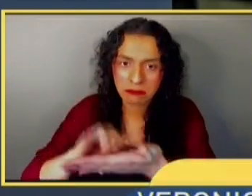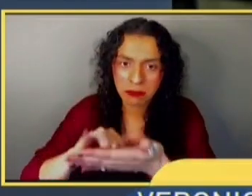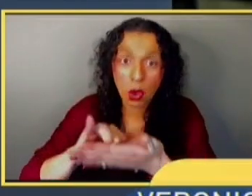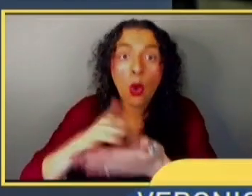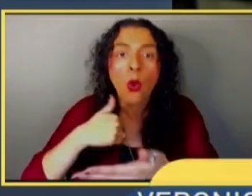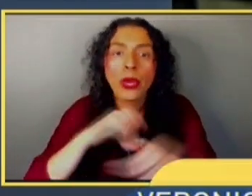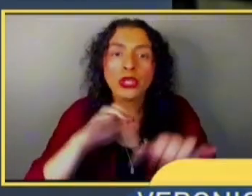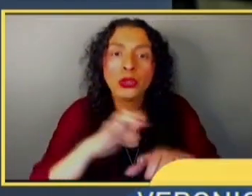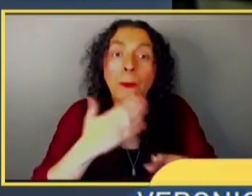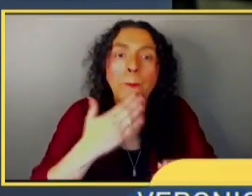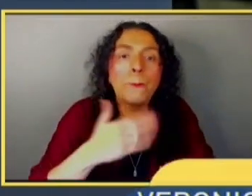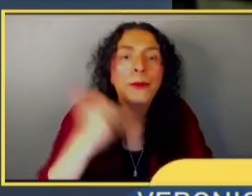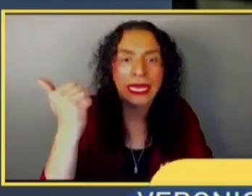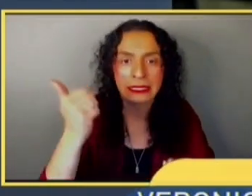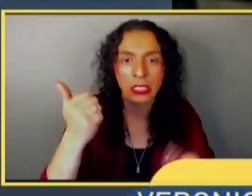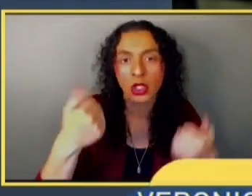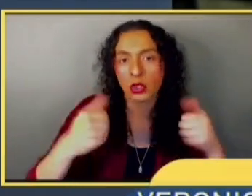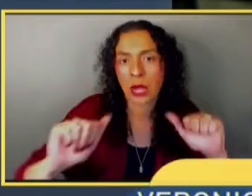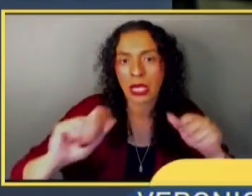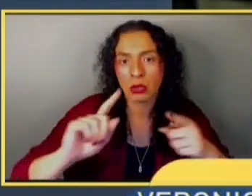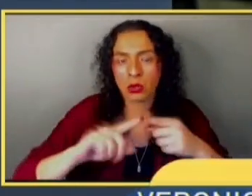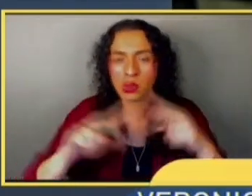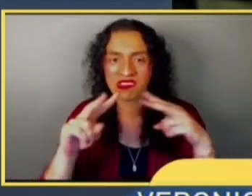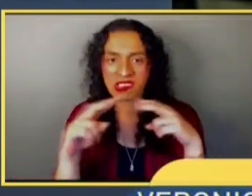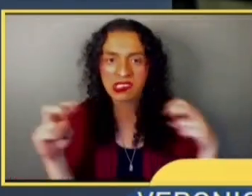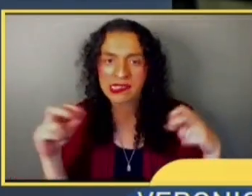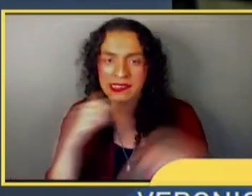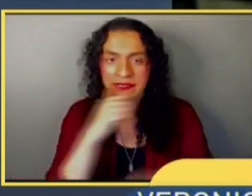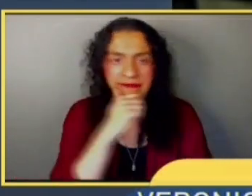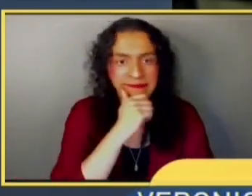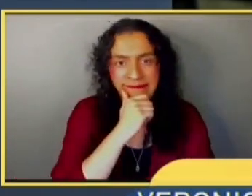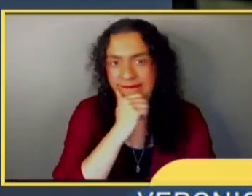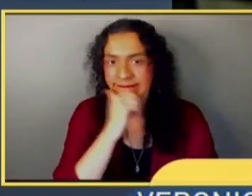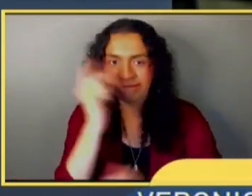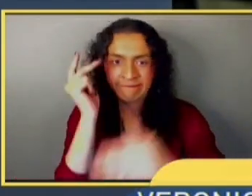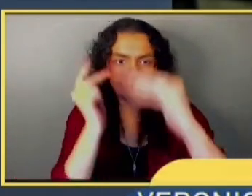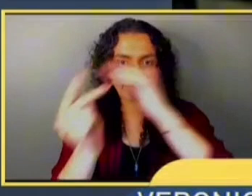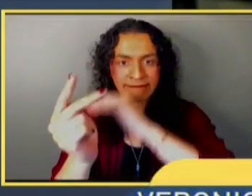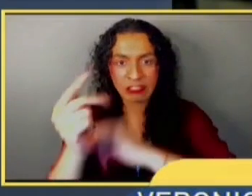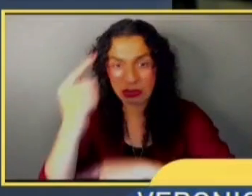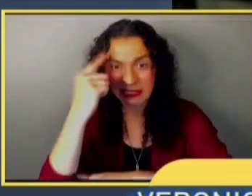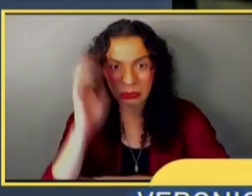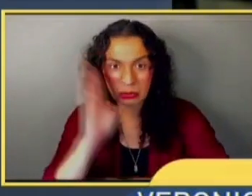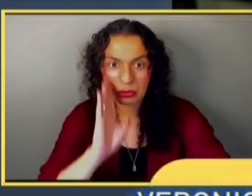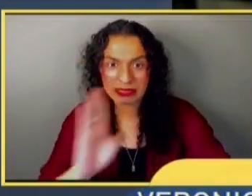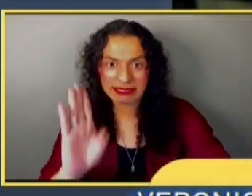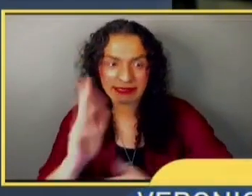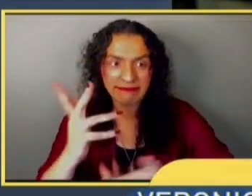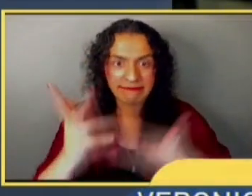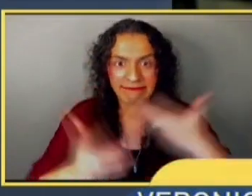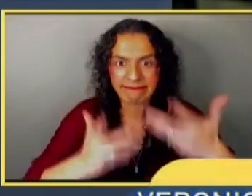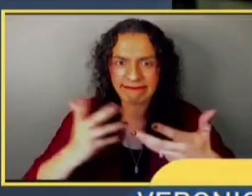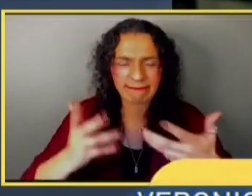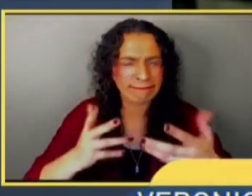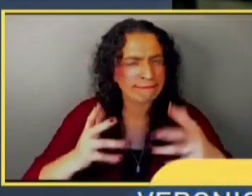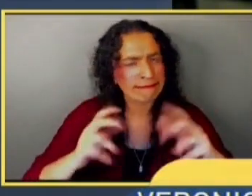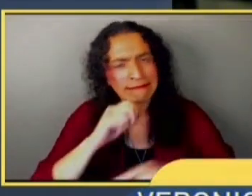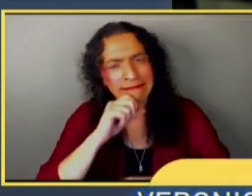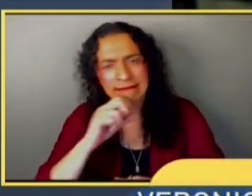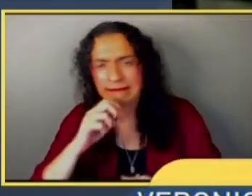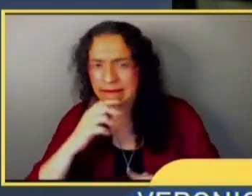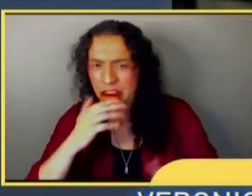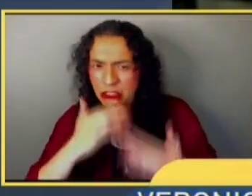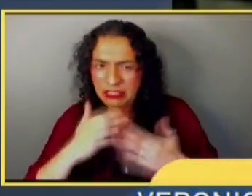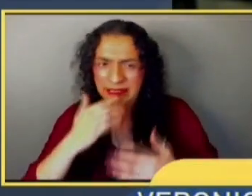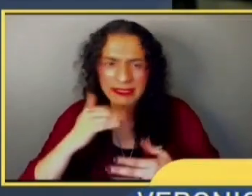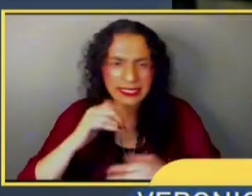our crystal ball and say, is this person somebody who might have a shot if they're given supports and opportunities? Sometimes